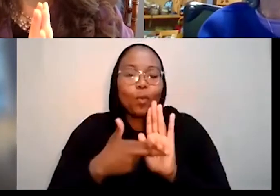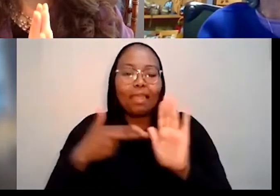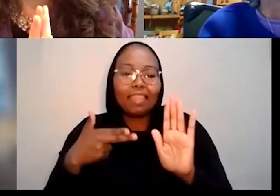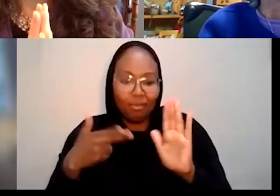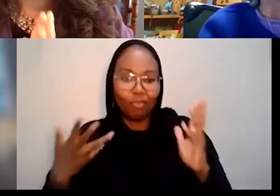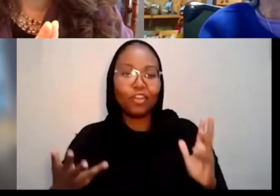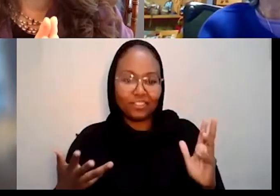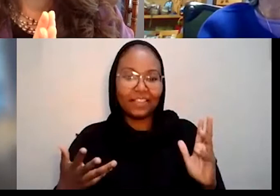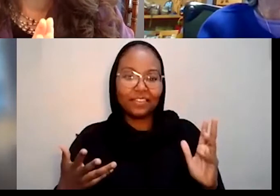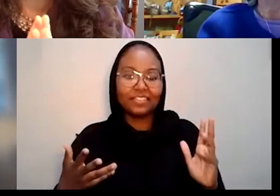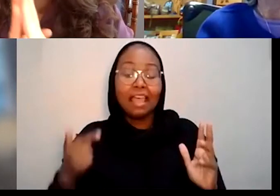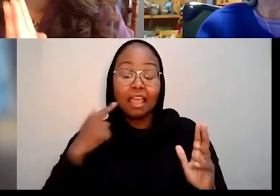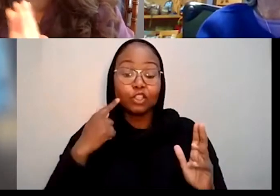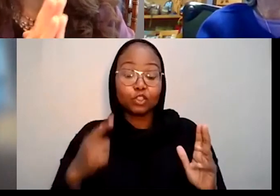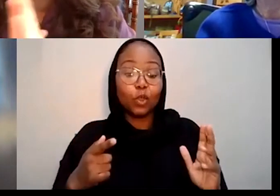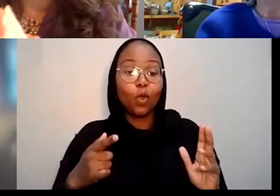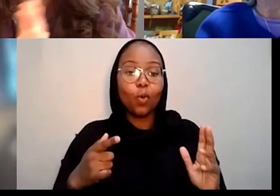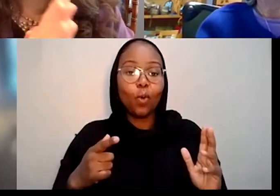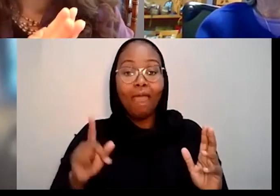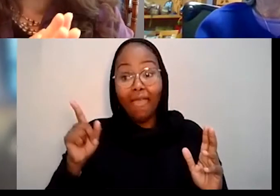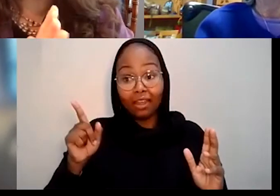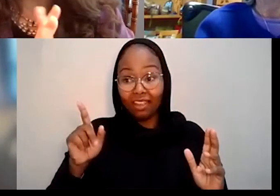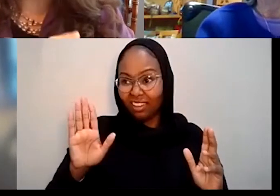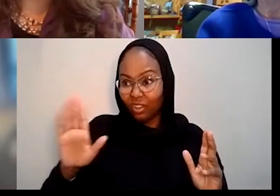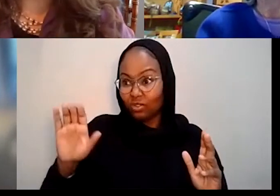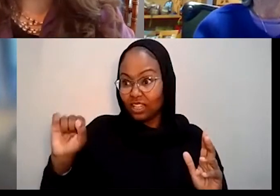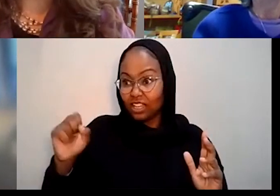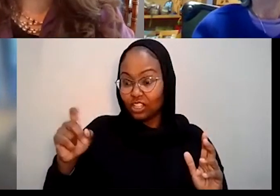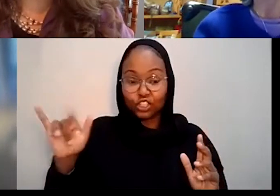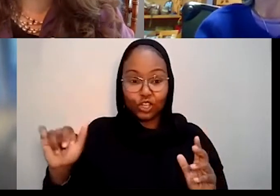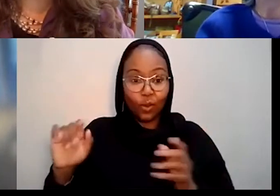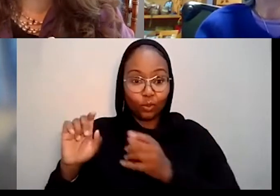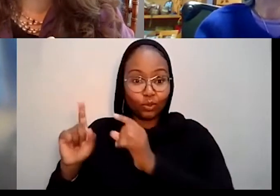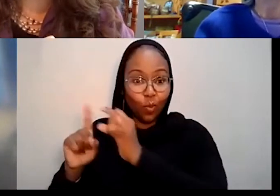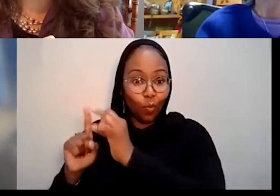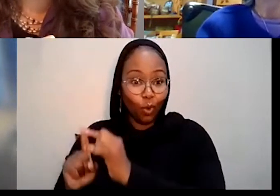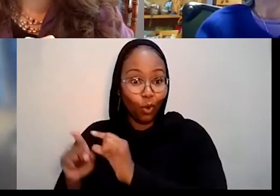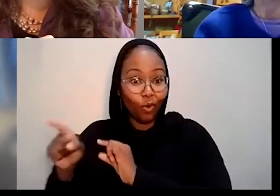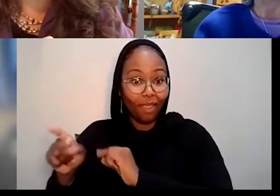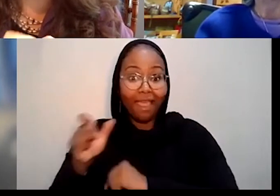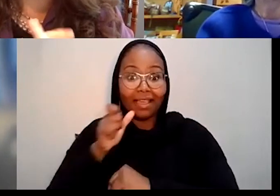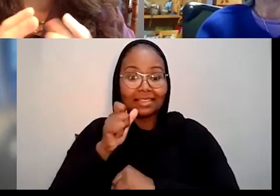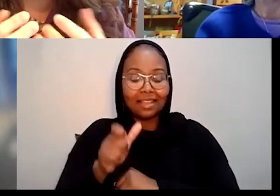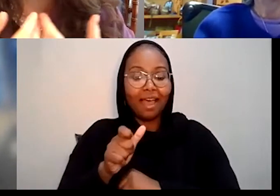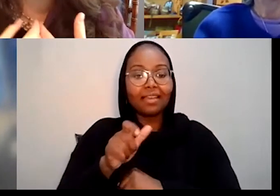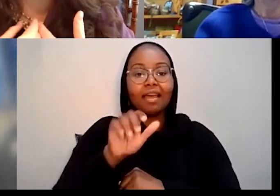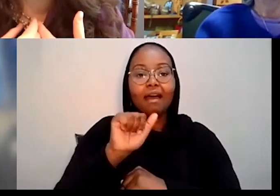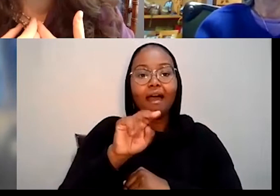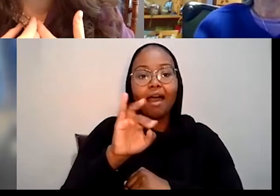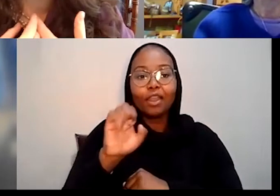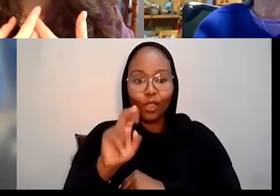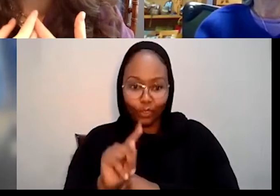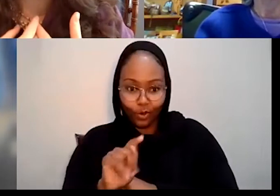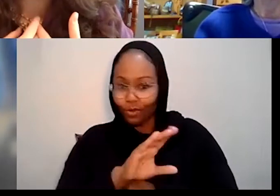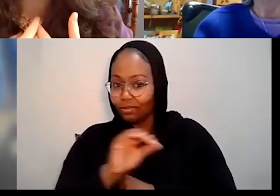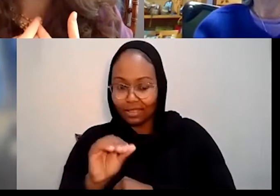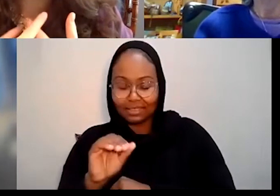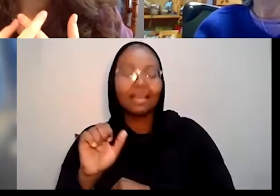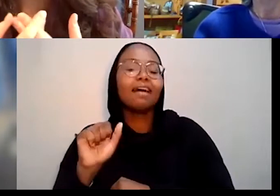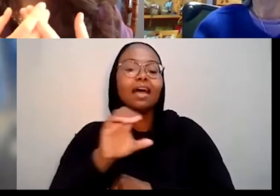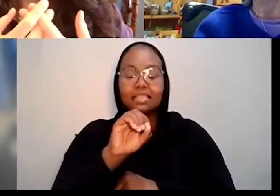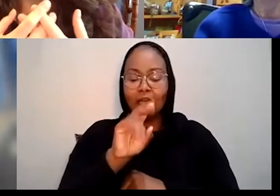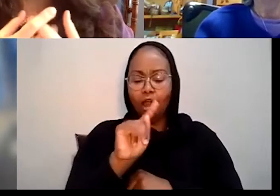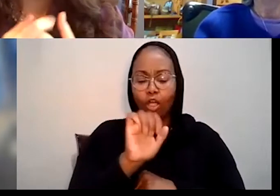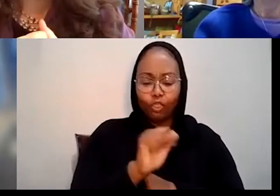another. And using Cheryl's word, it's not the other, it's another. And it was such an amazing experience, like I said, for me